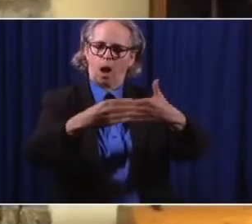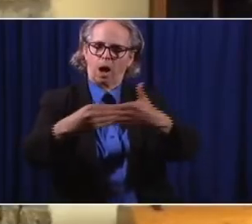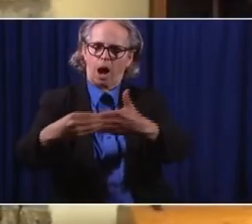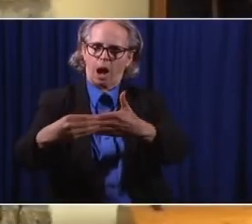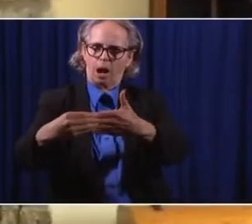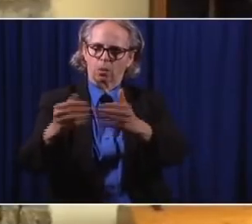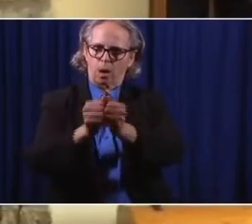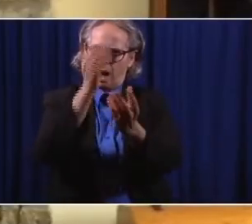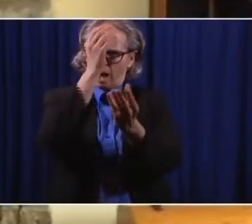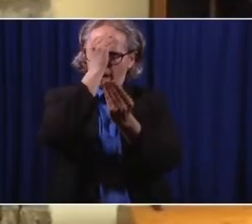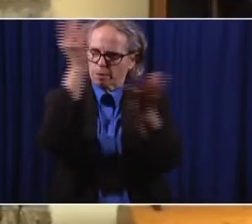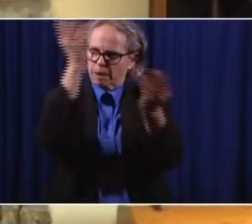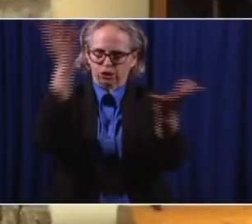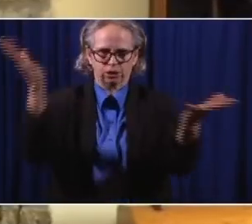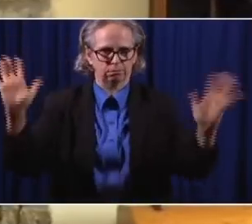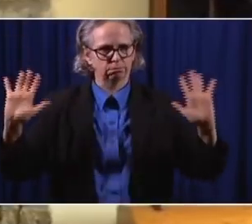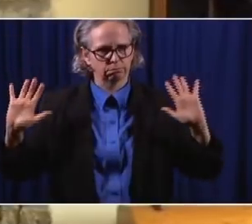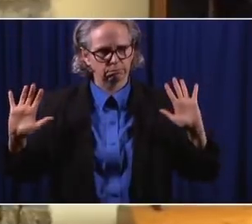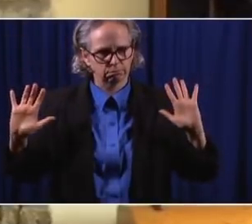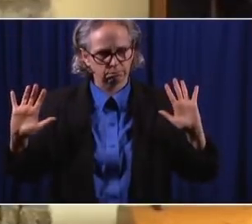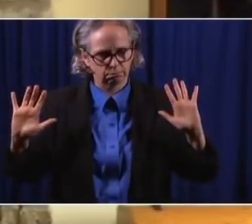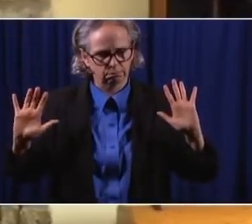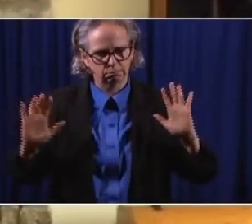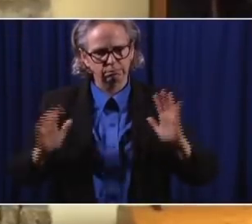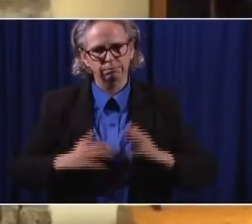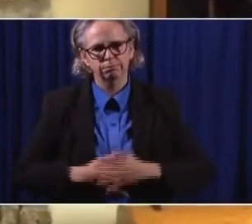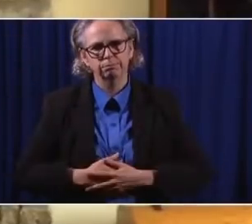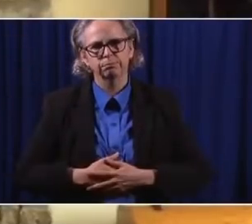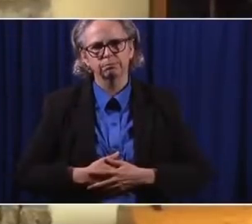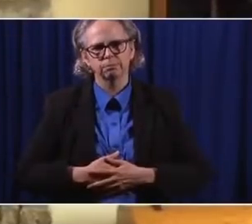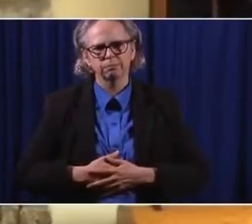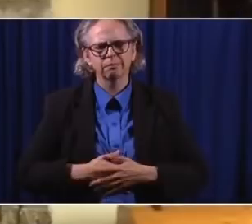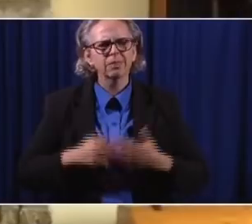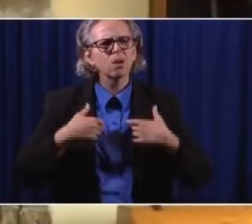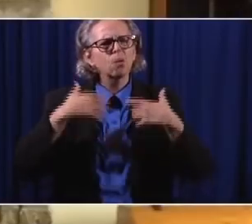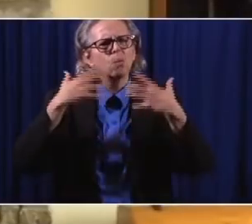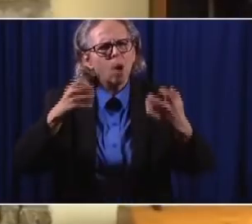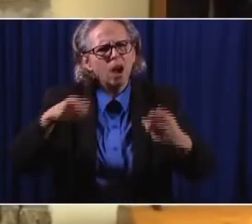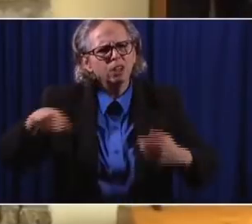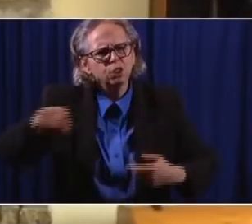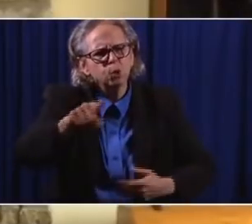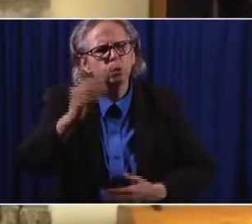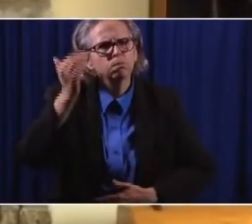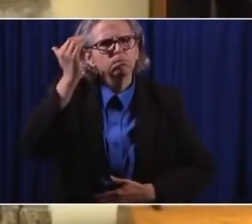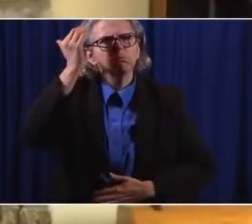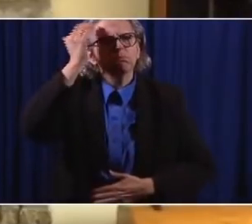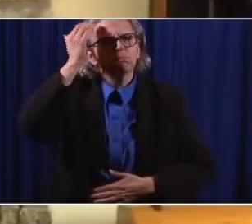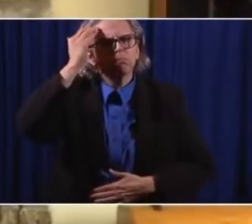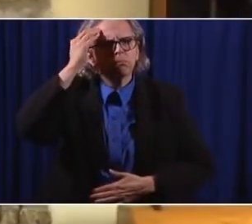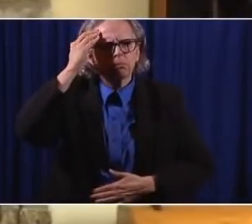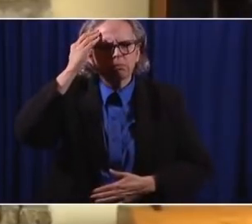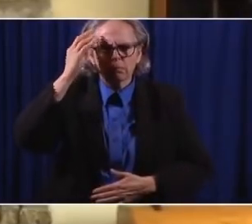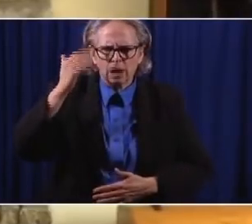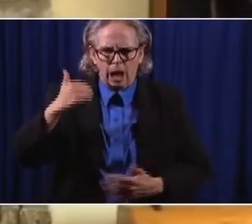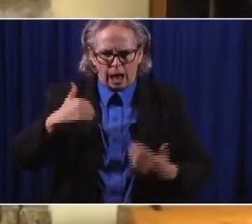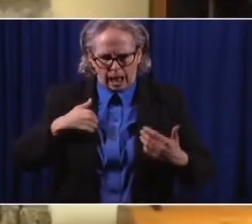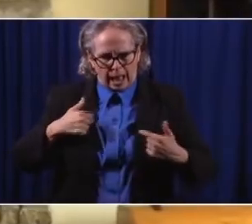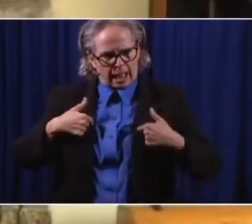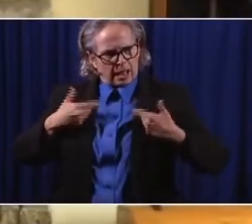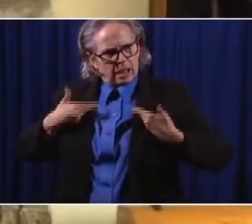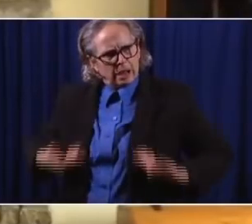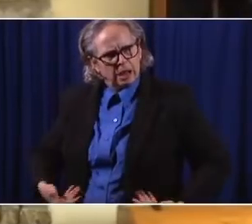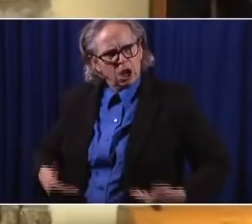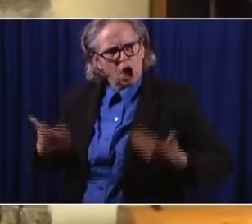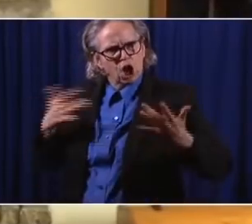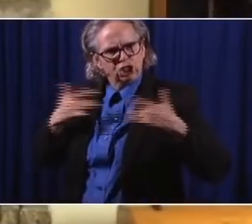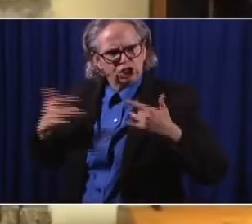a heightened level of awareness, a heightened level of concern. But we always tell people to